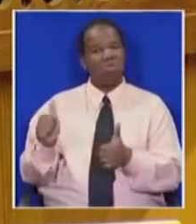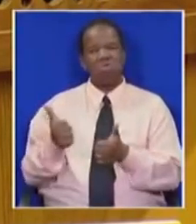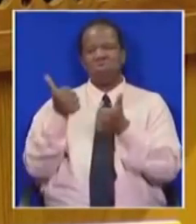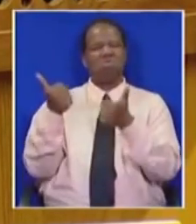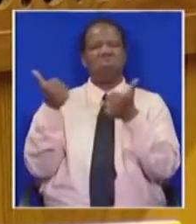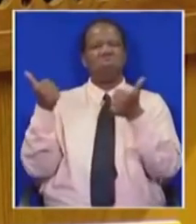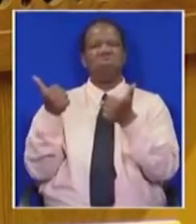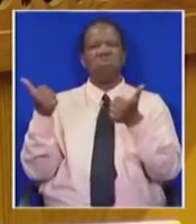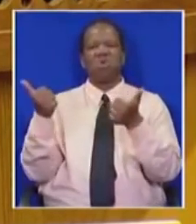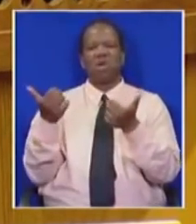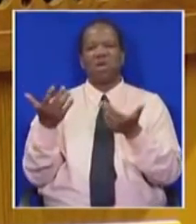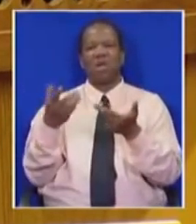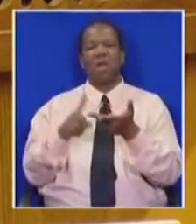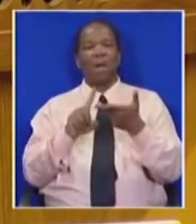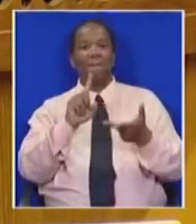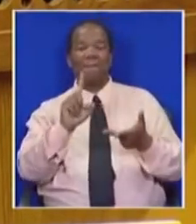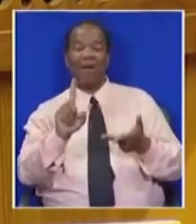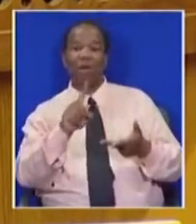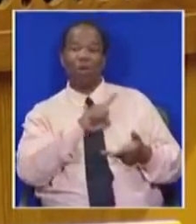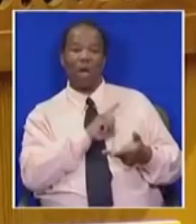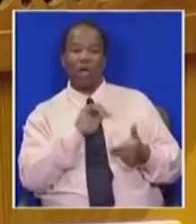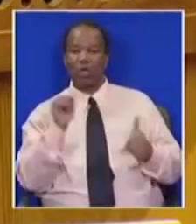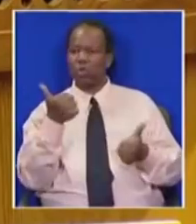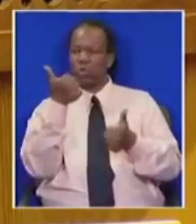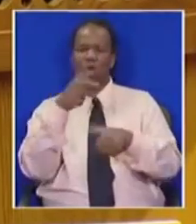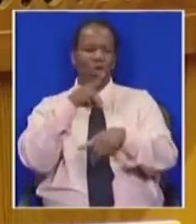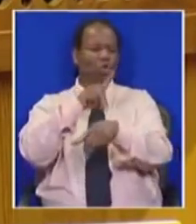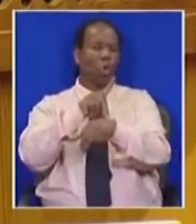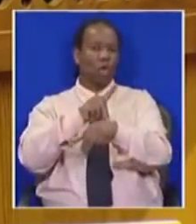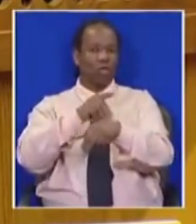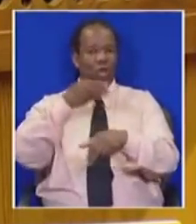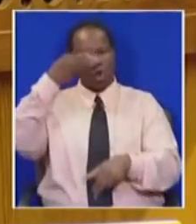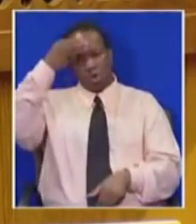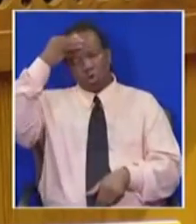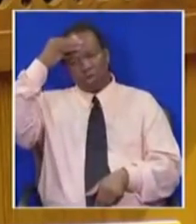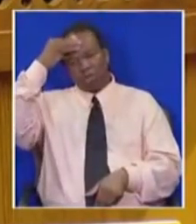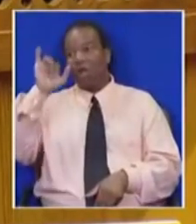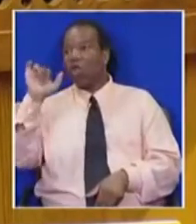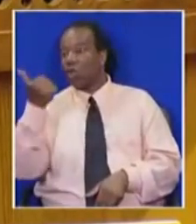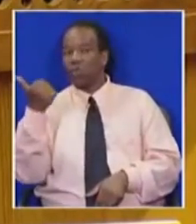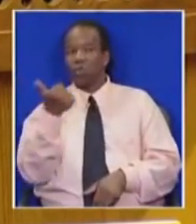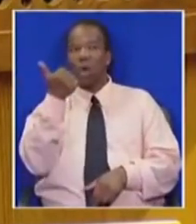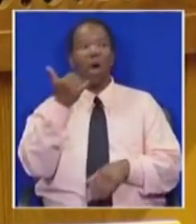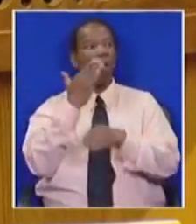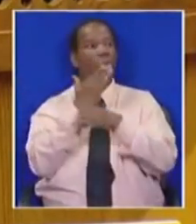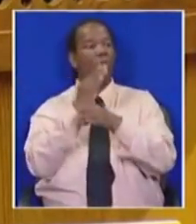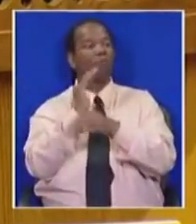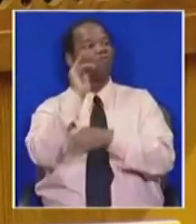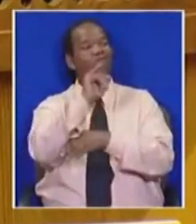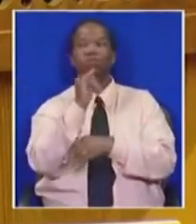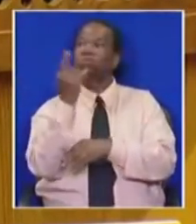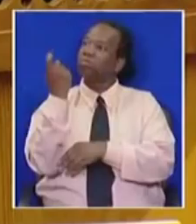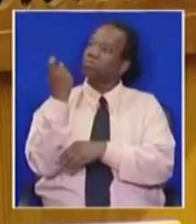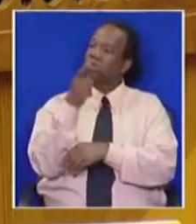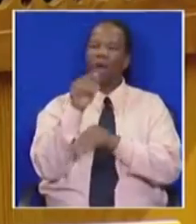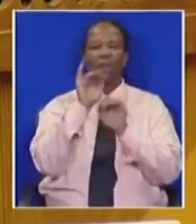South Africa's brilliant nurses and doctors who are in high demand all over the world. And it is, honorable